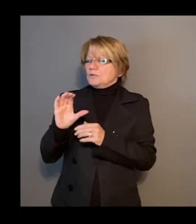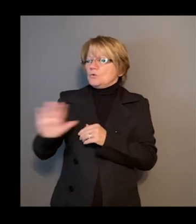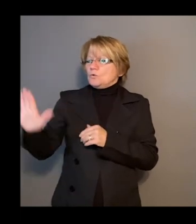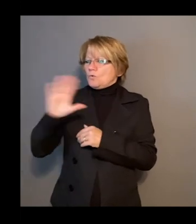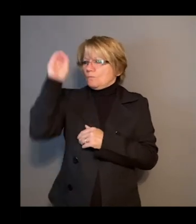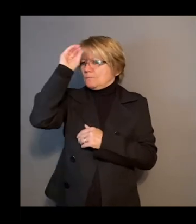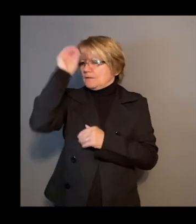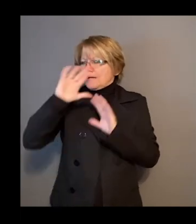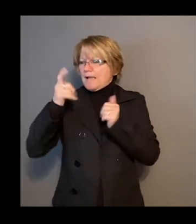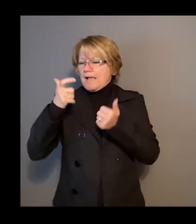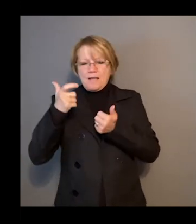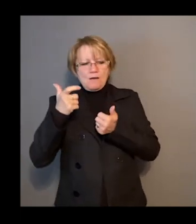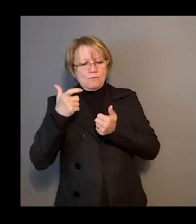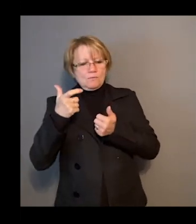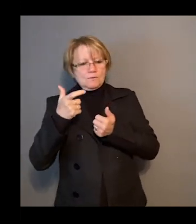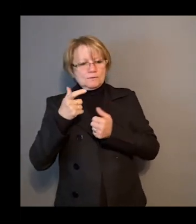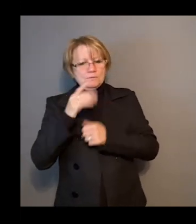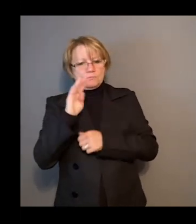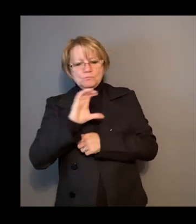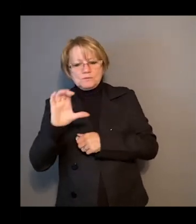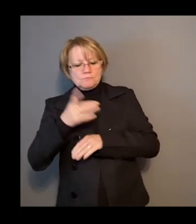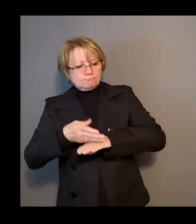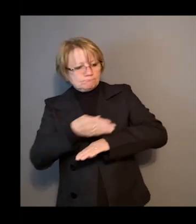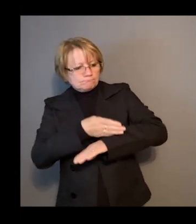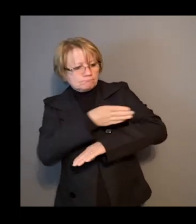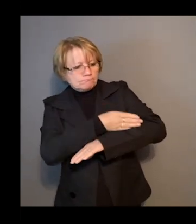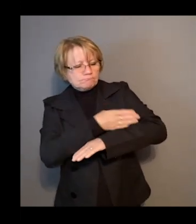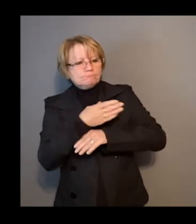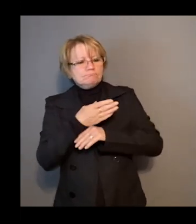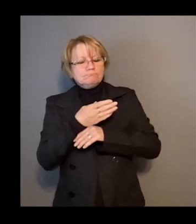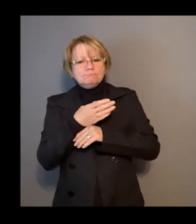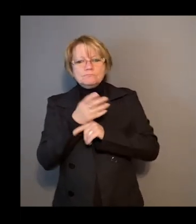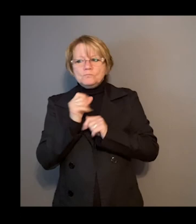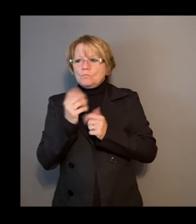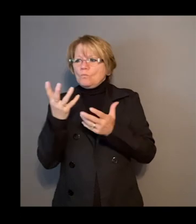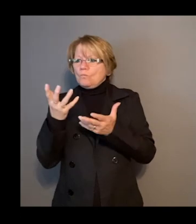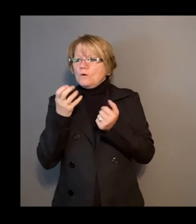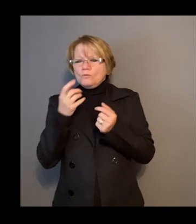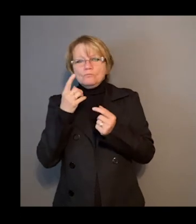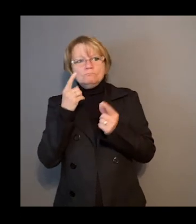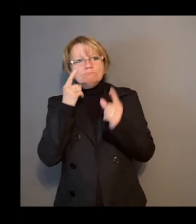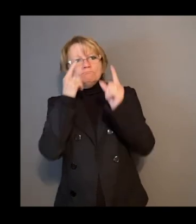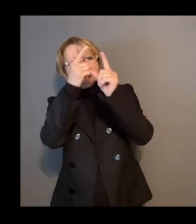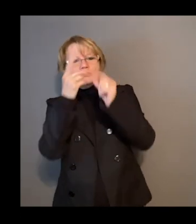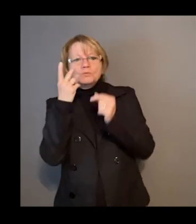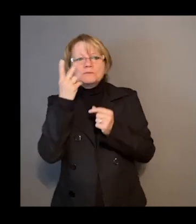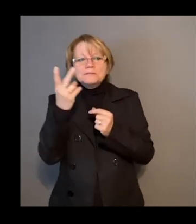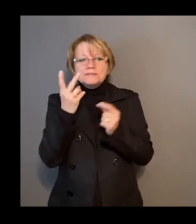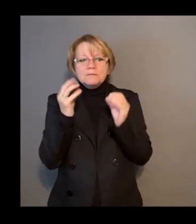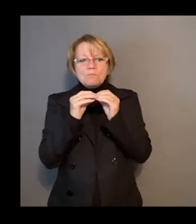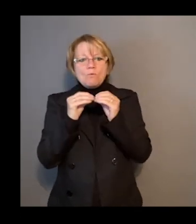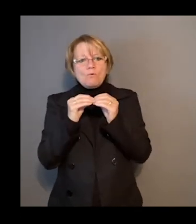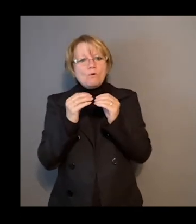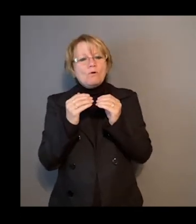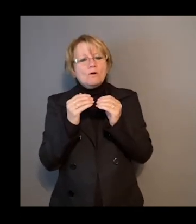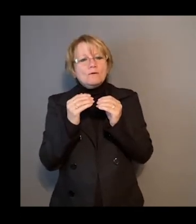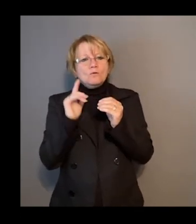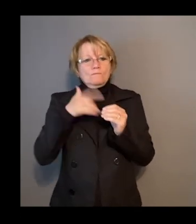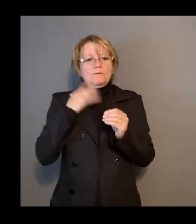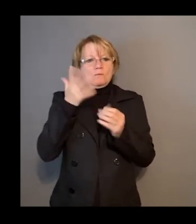What are some of the things that you would like to see more of that will help you in your education journey and your